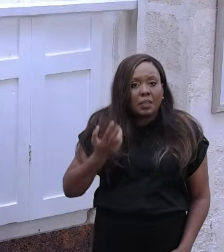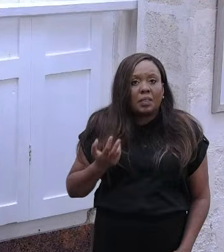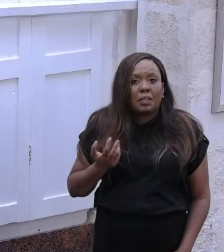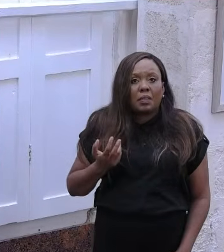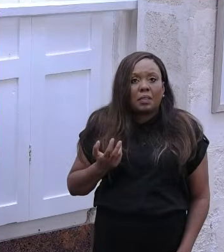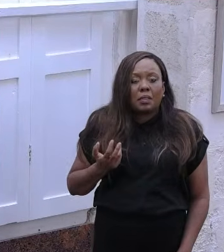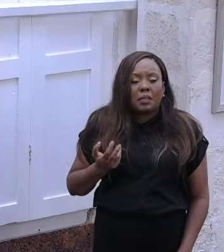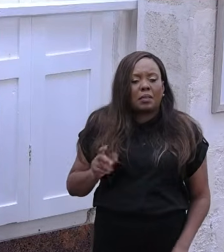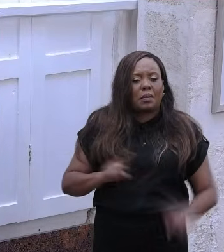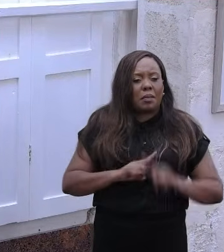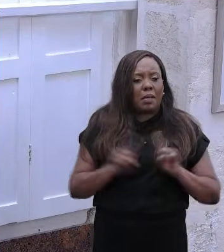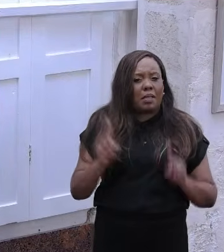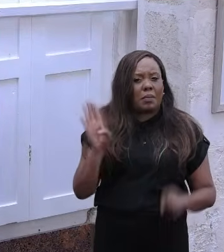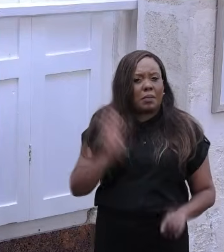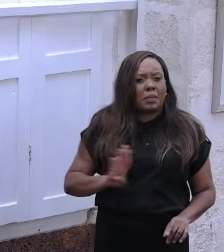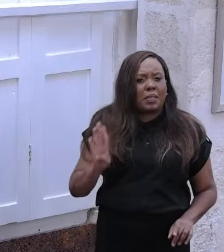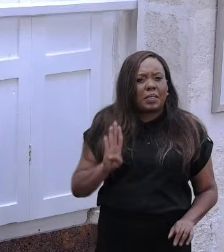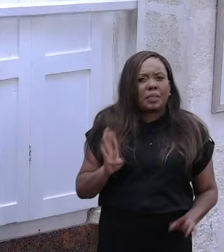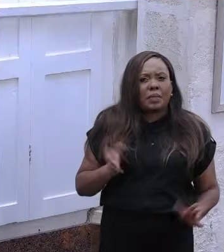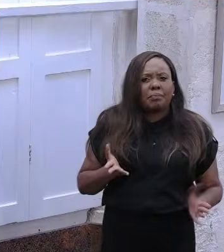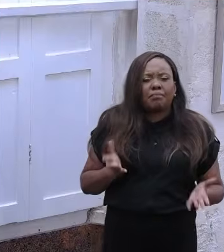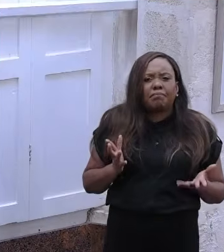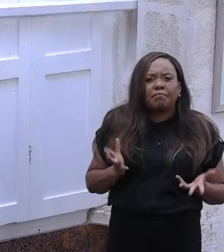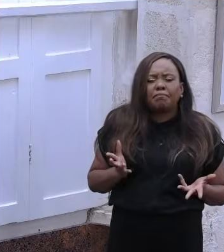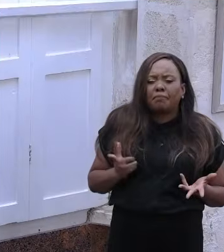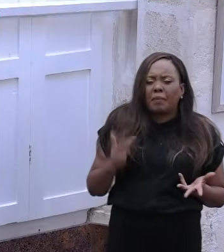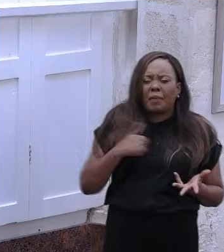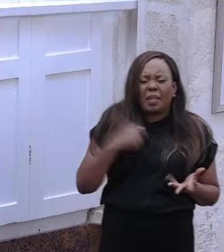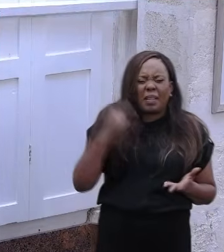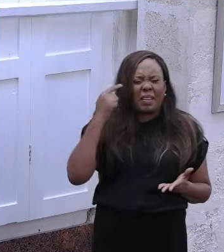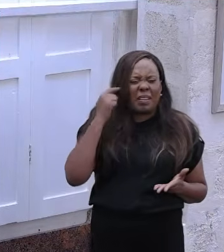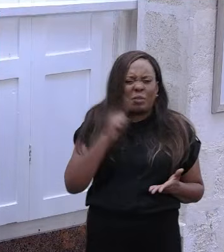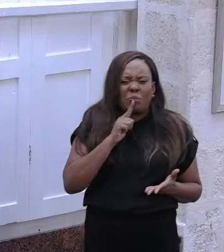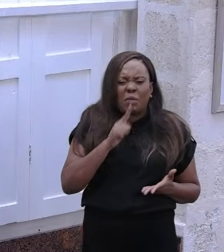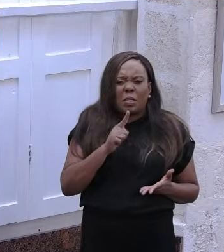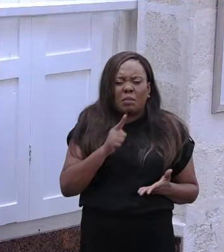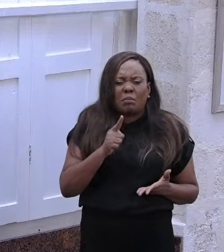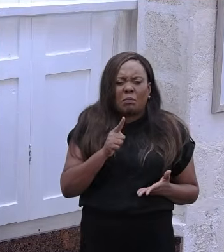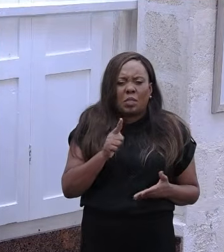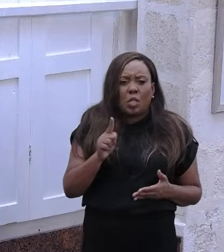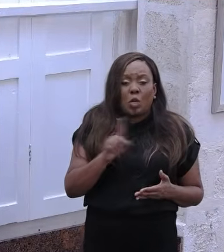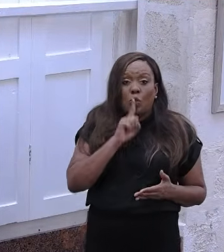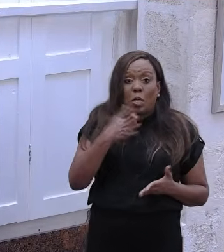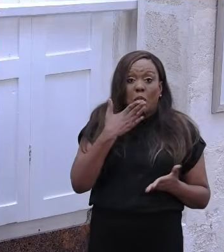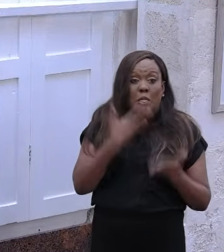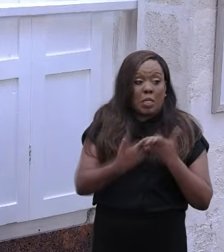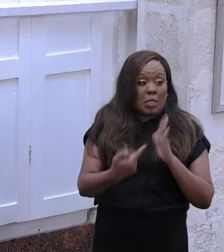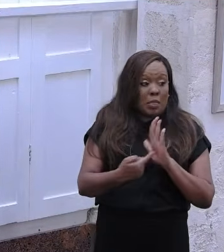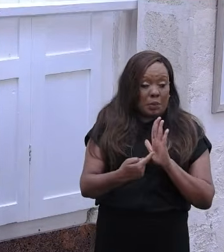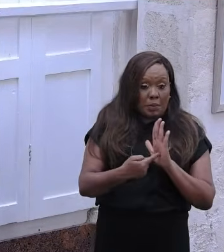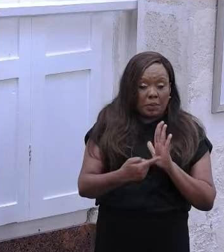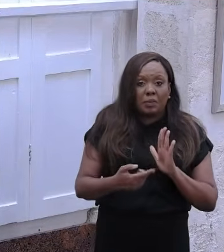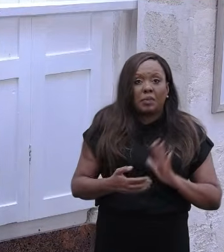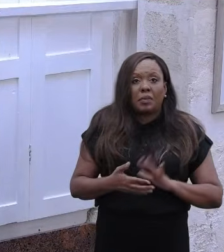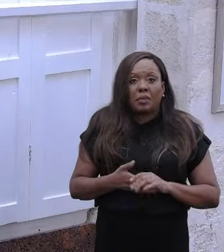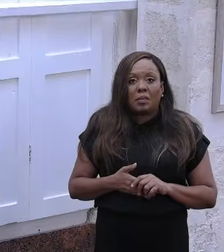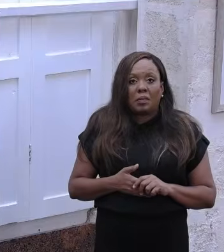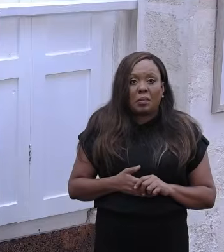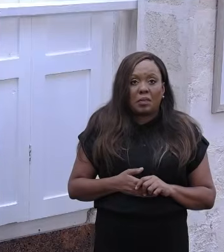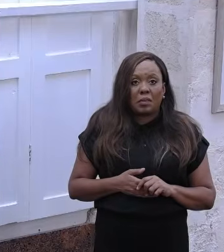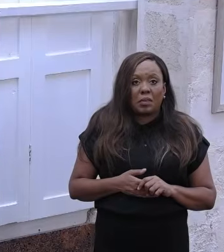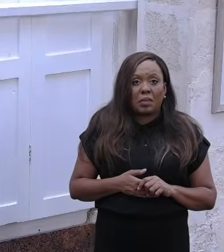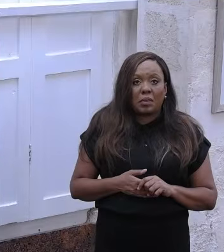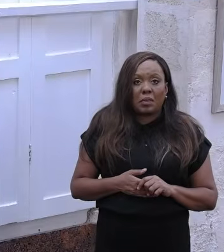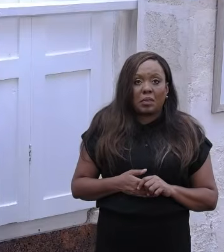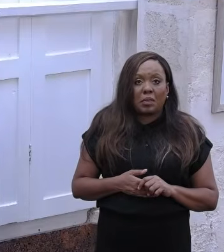for Barbados, I think one of the best examples for us really is how Singapore would